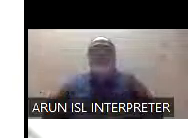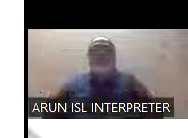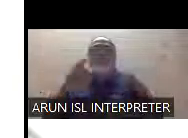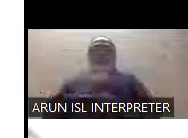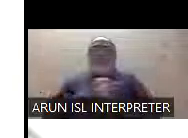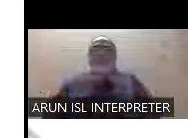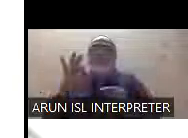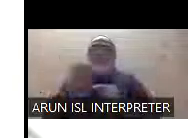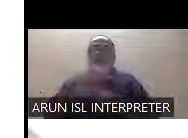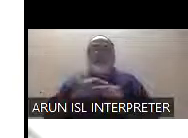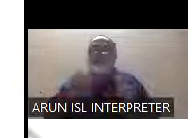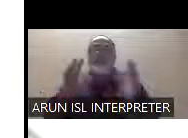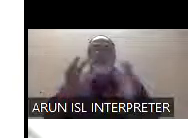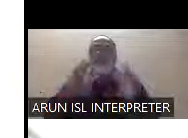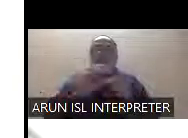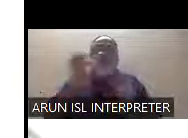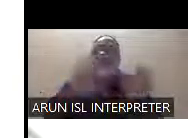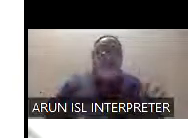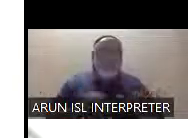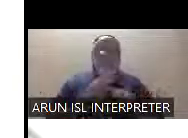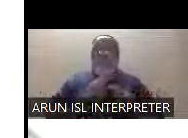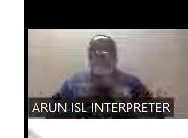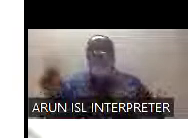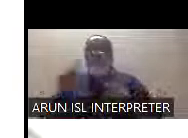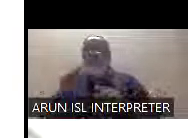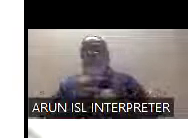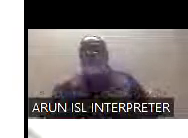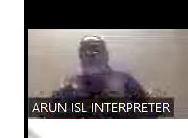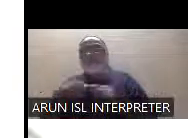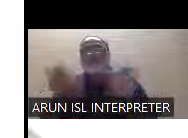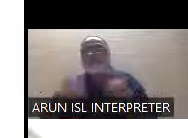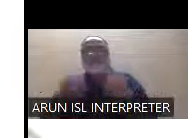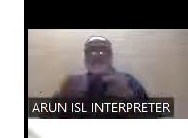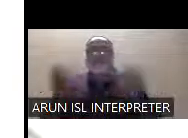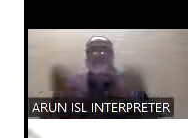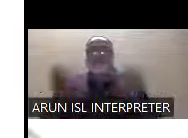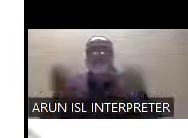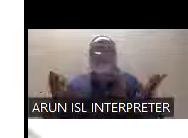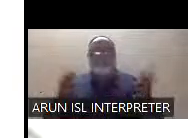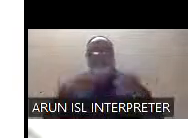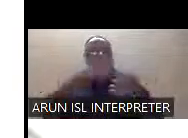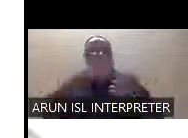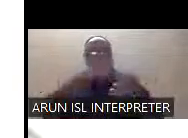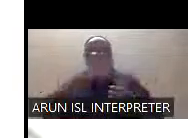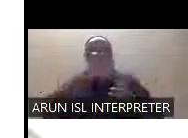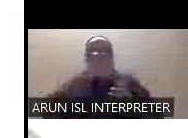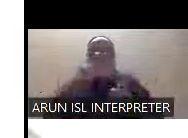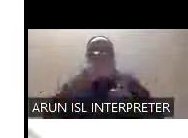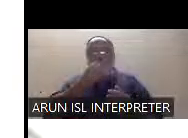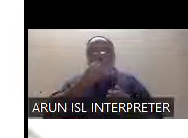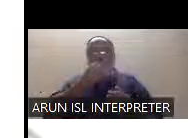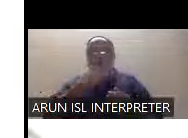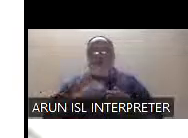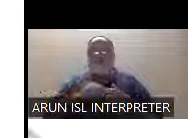under all of this different Accessible India campaign verticals. Transportation system, it includes all the